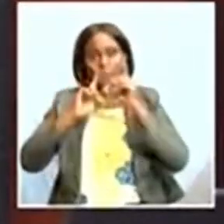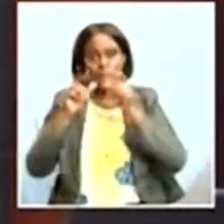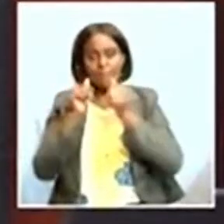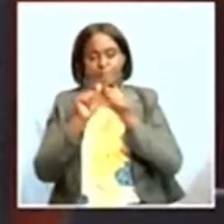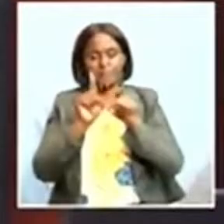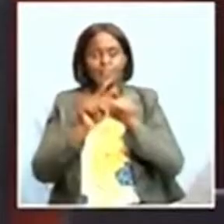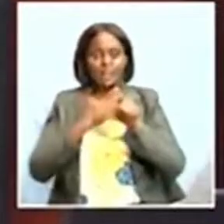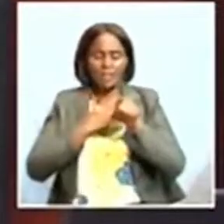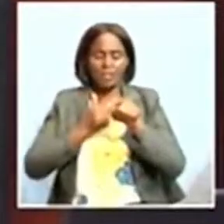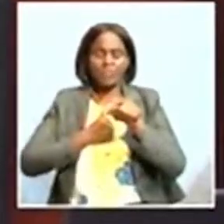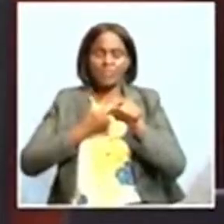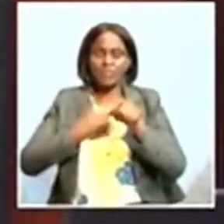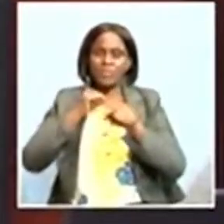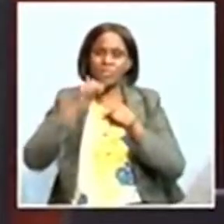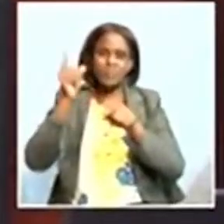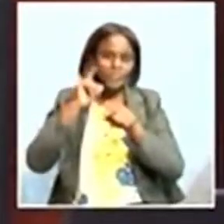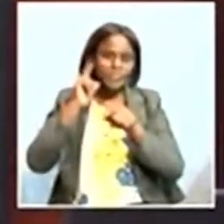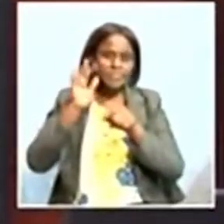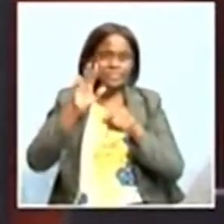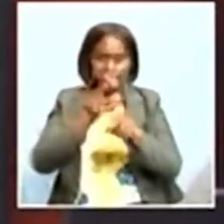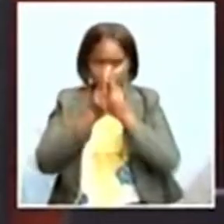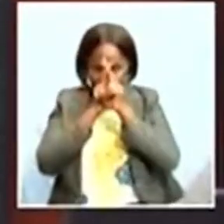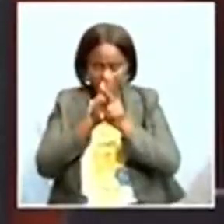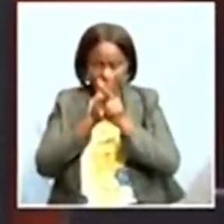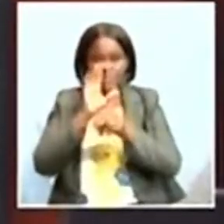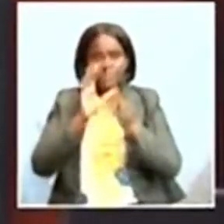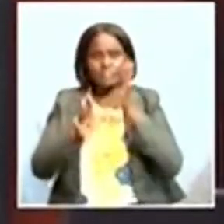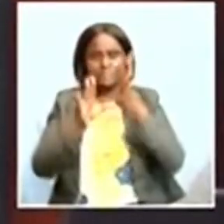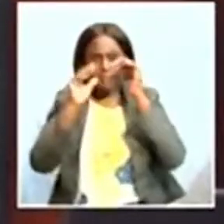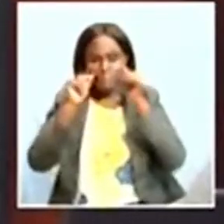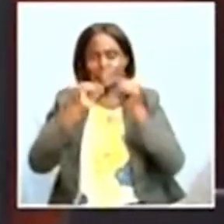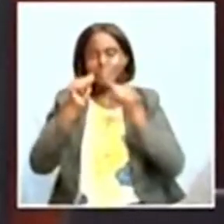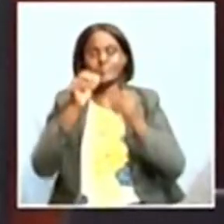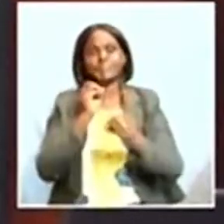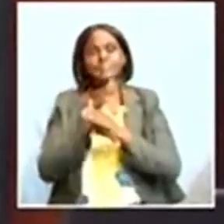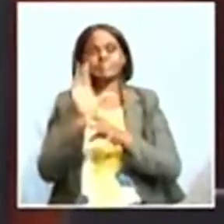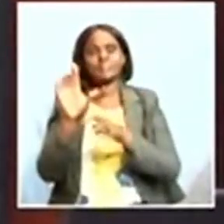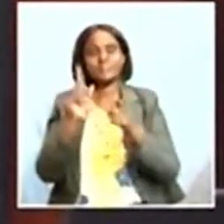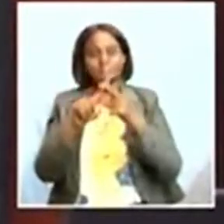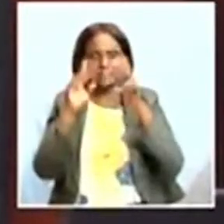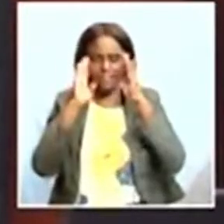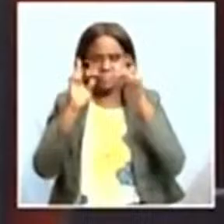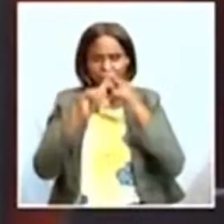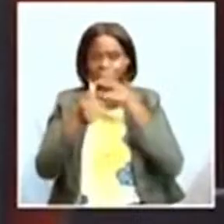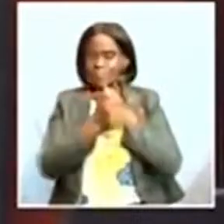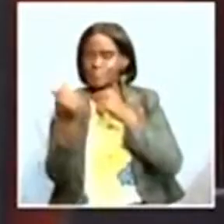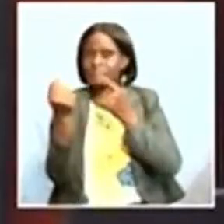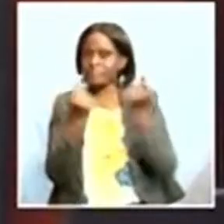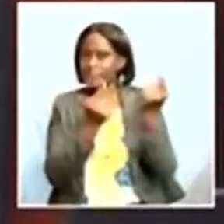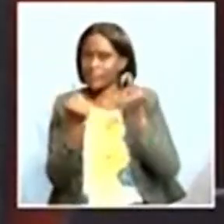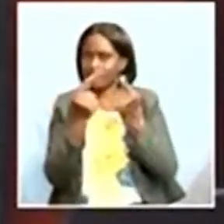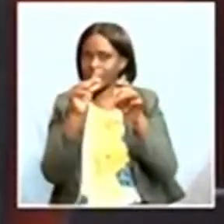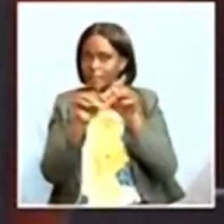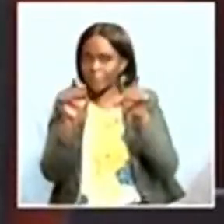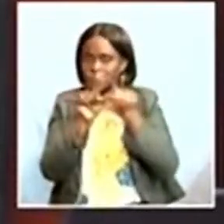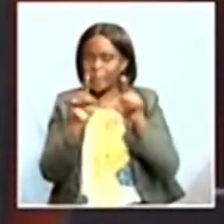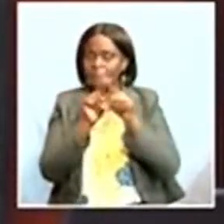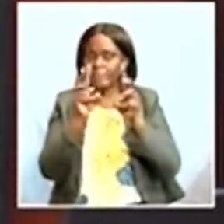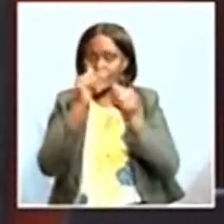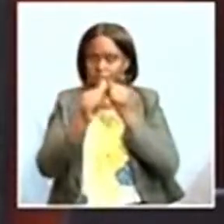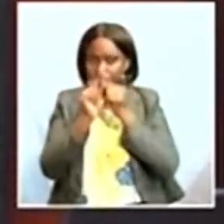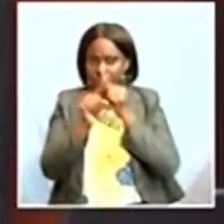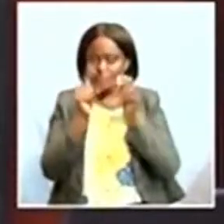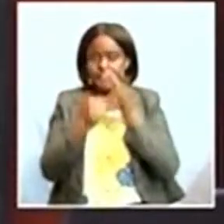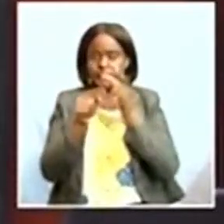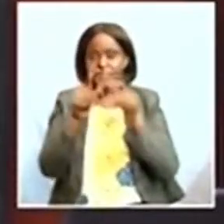have not heard at once that Her Honor the Vice President has not been willing to attend to any situation of that nature, because